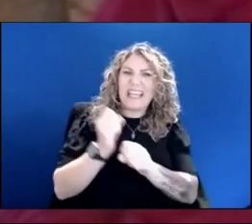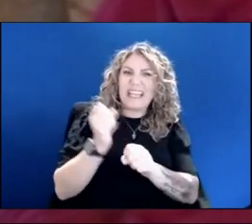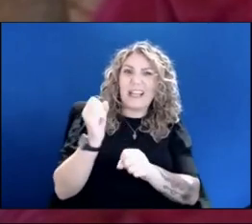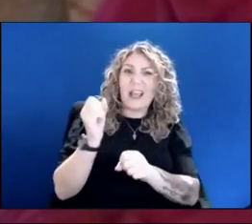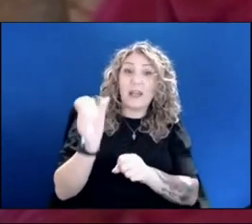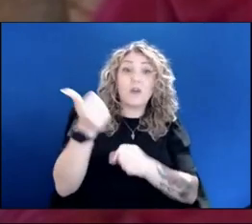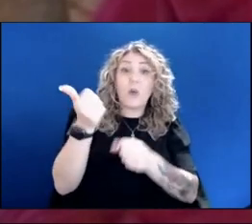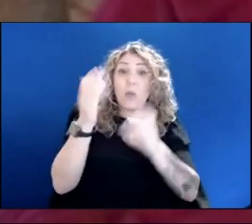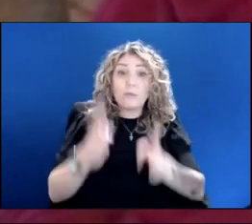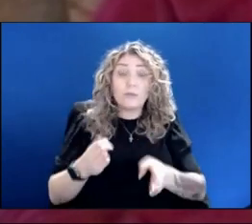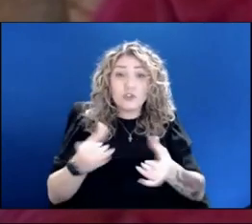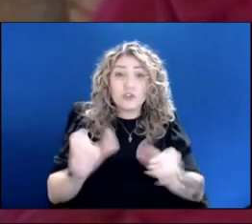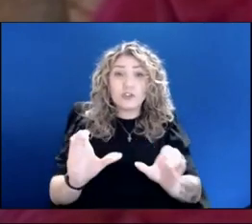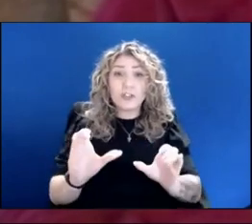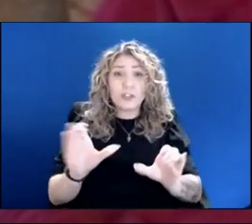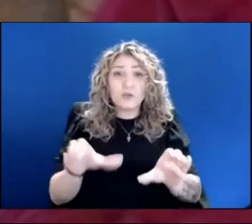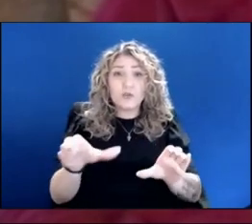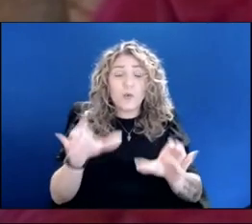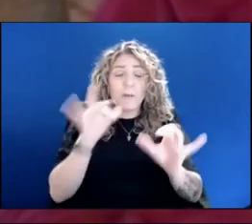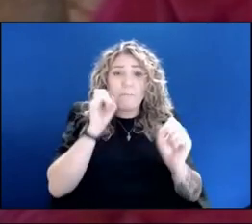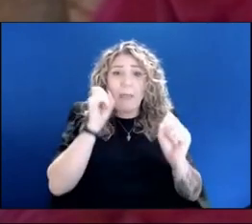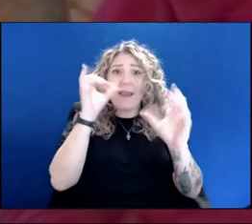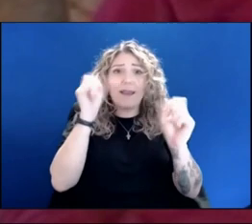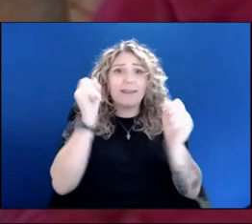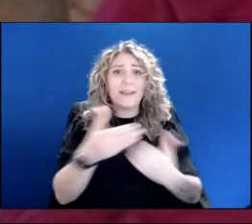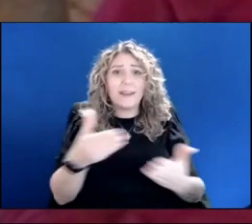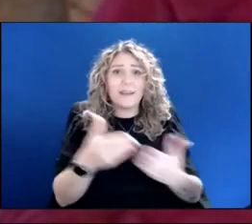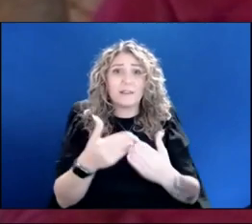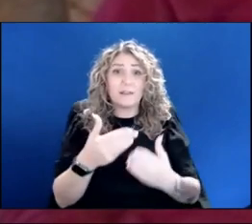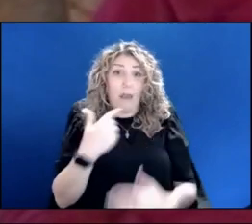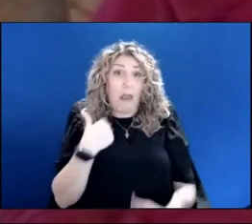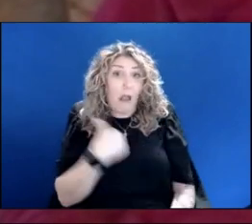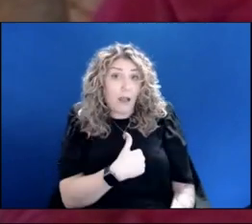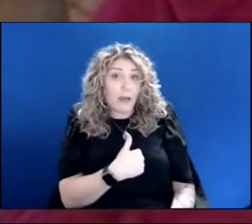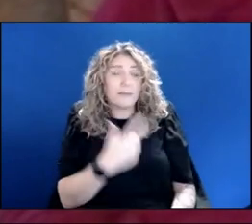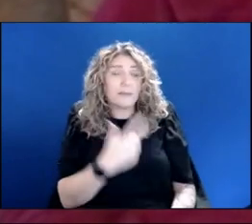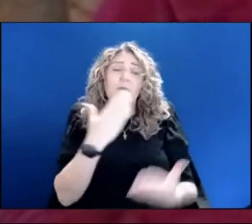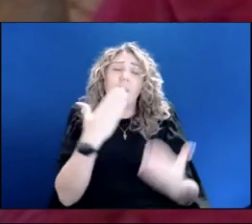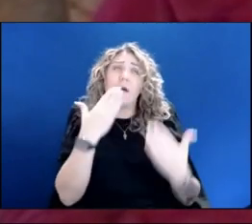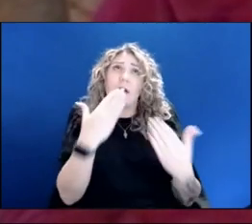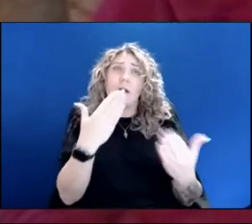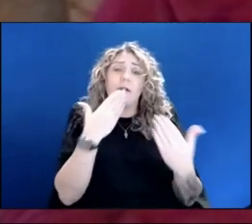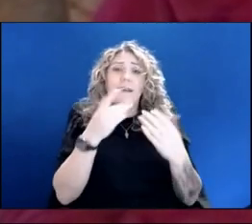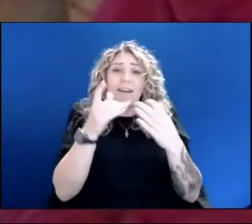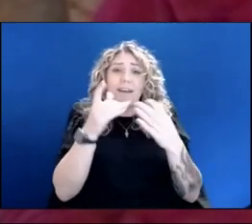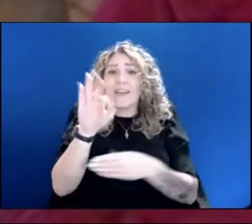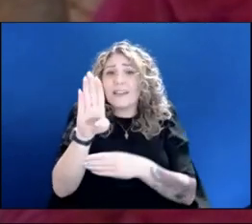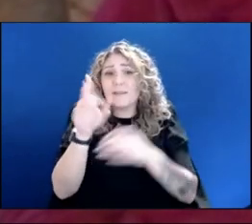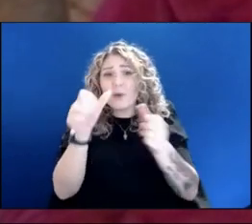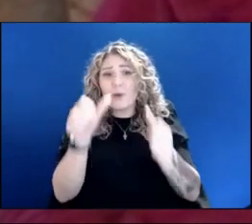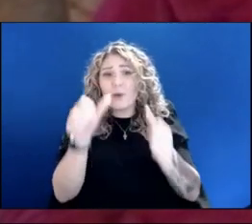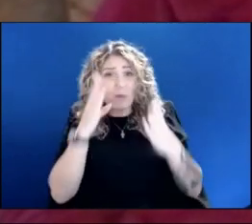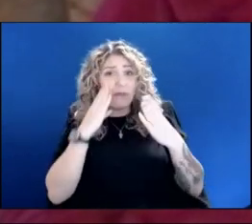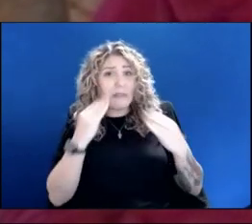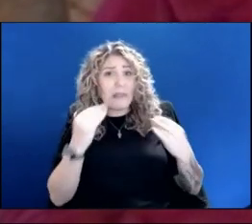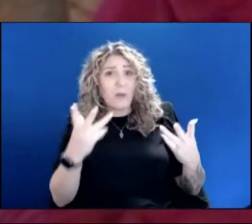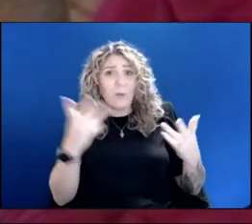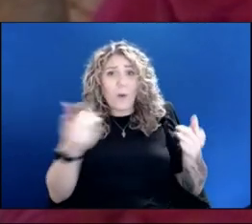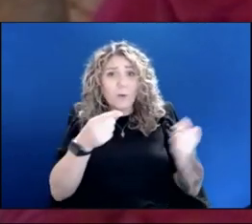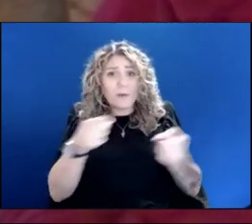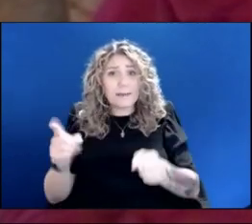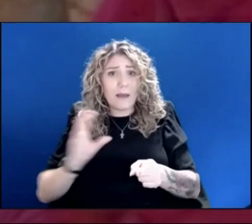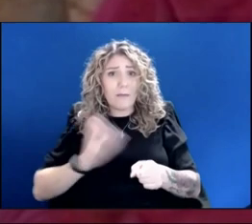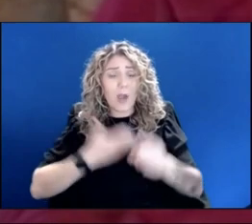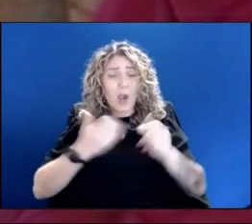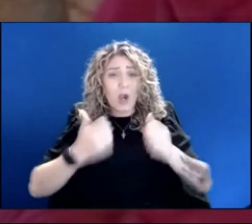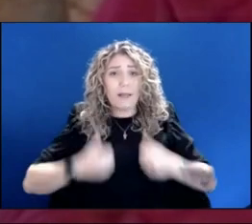us, I'm so grateful that we made a Facebook post and that we let people know kind of just even what was happening in our lives,